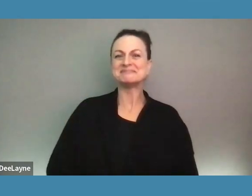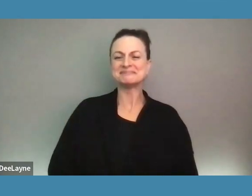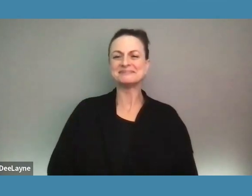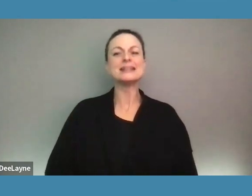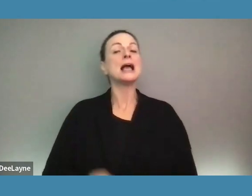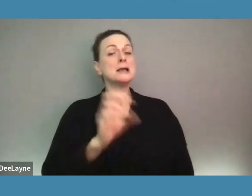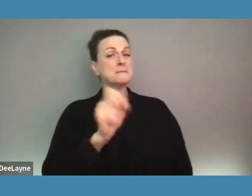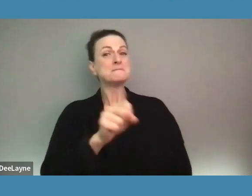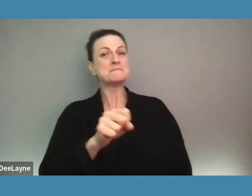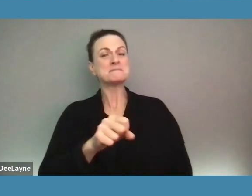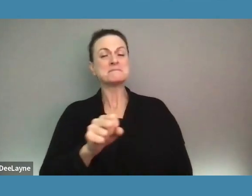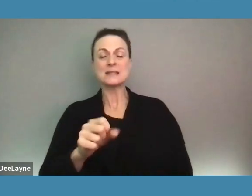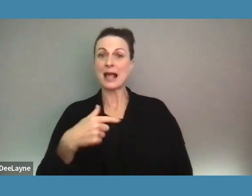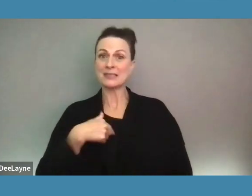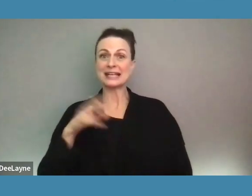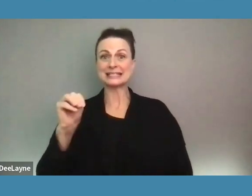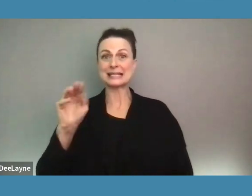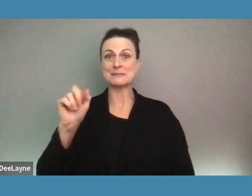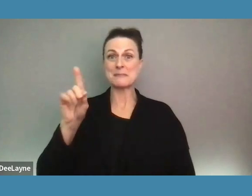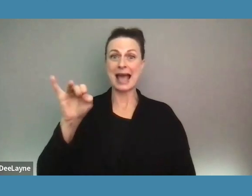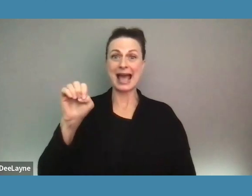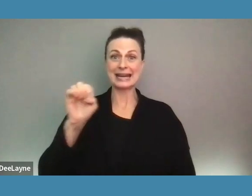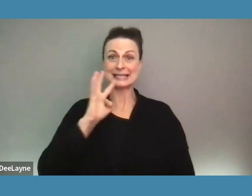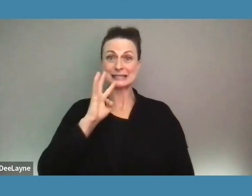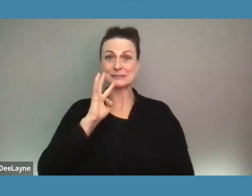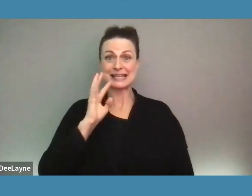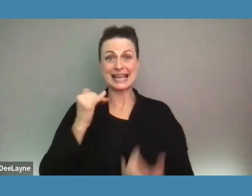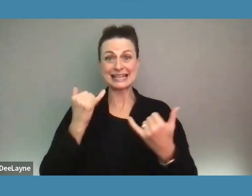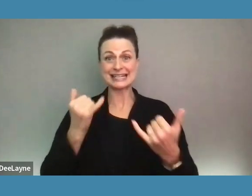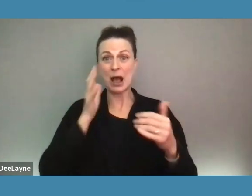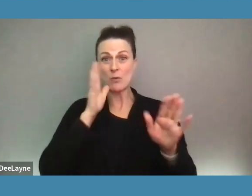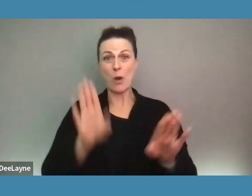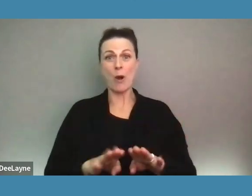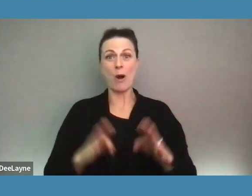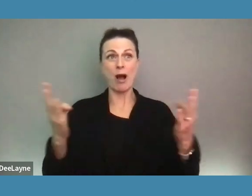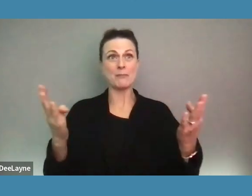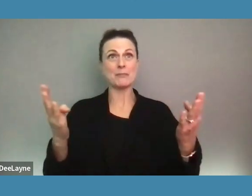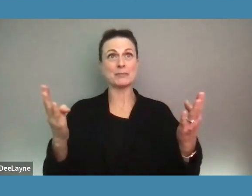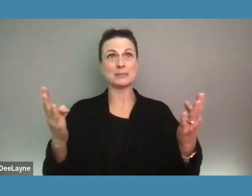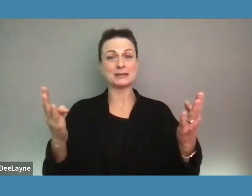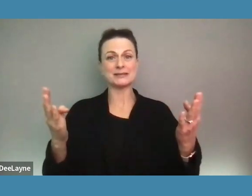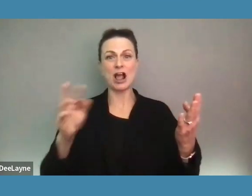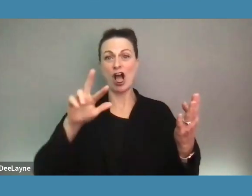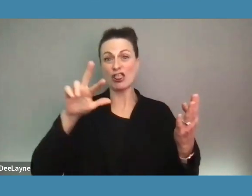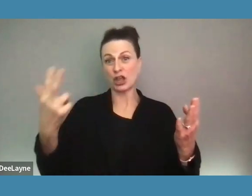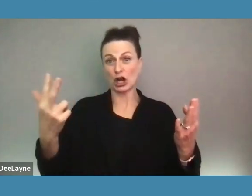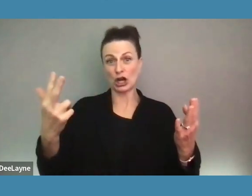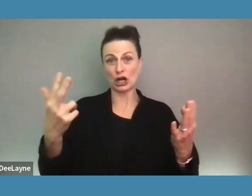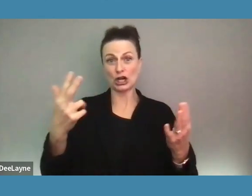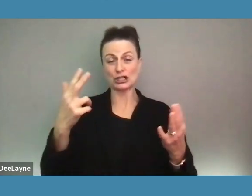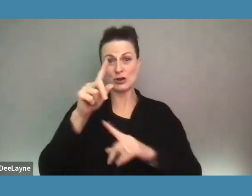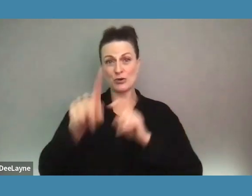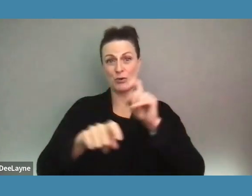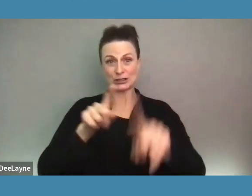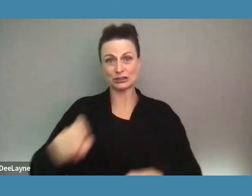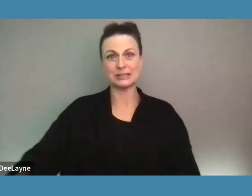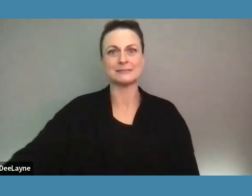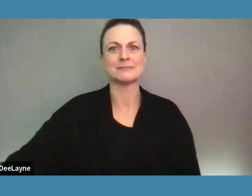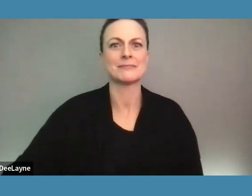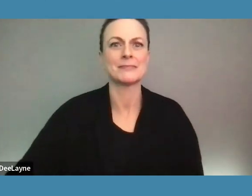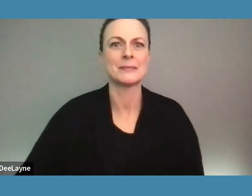Yeah, so this is Maddie speaking. We're gonna put up a third poll question.